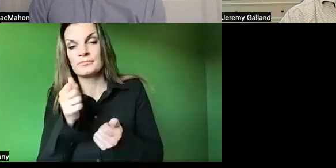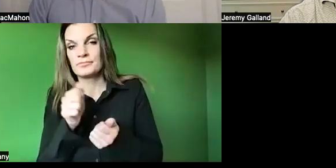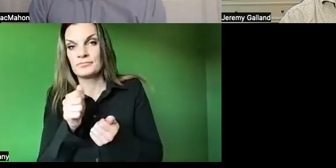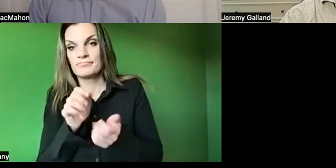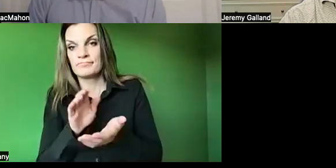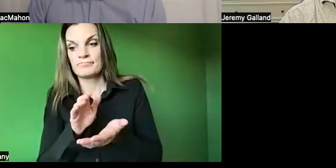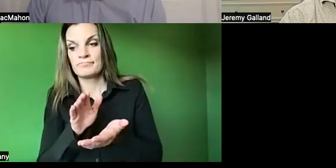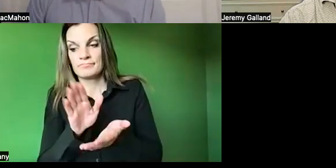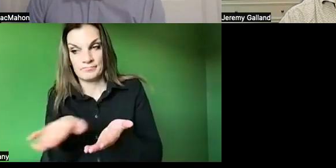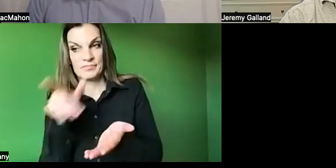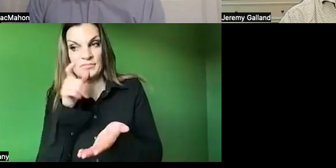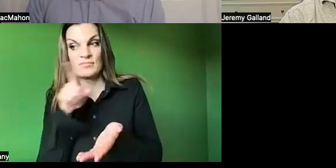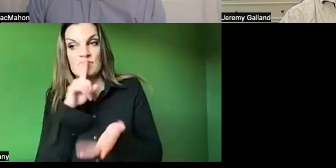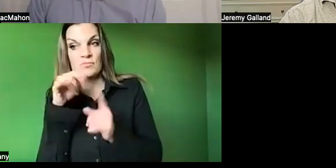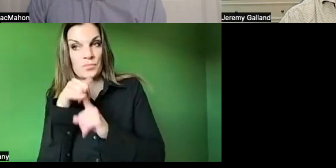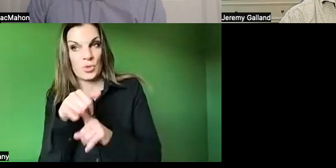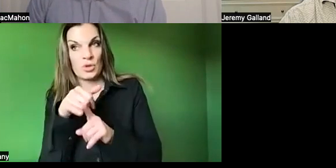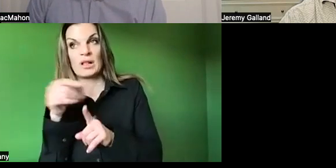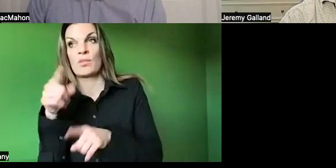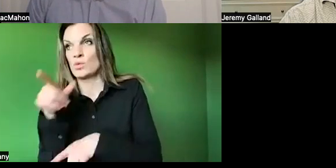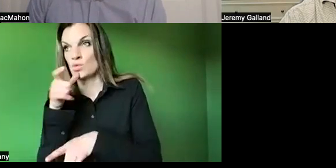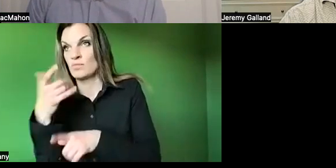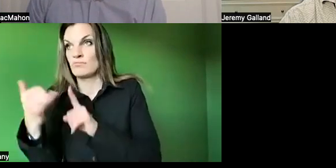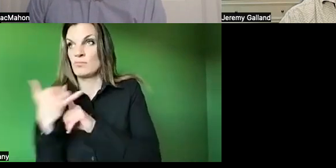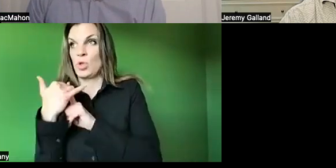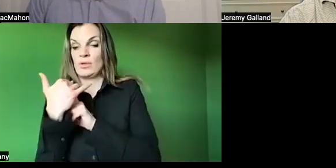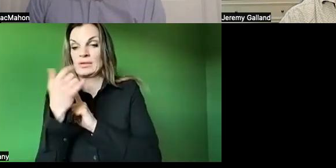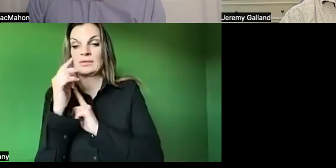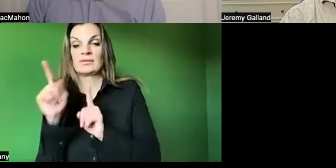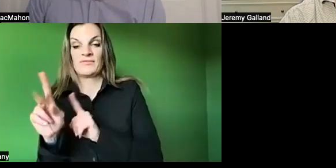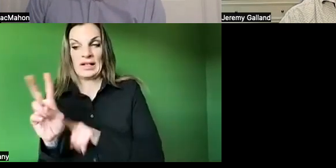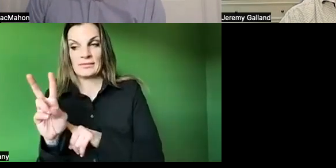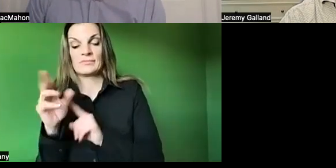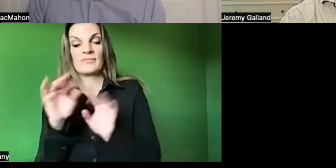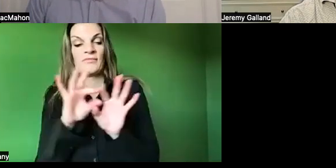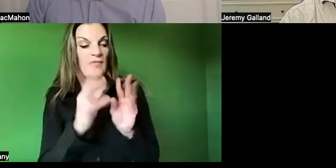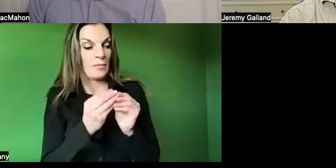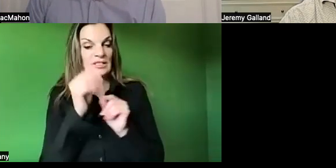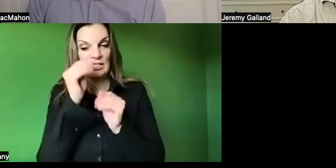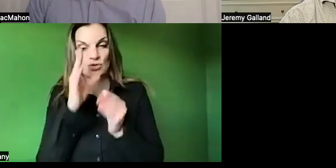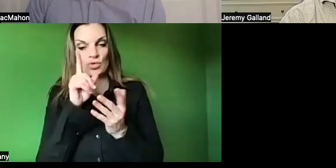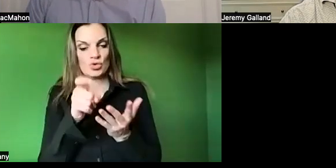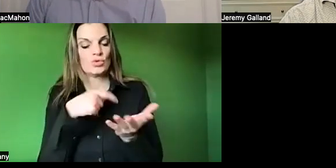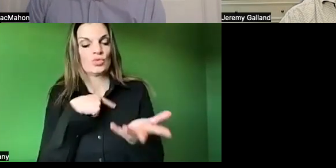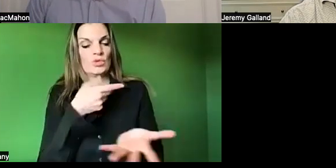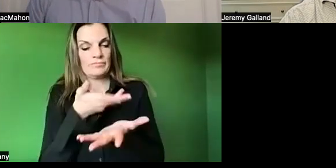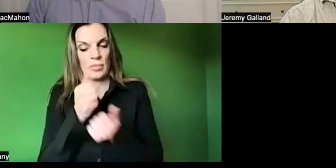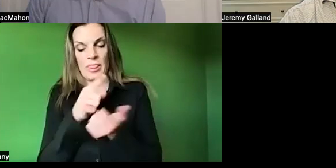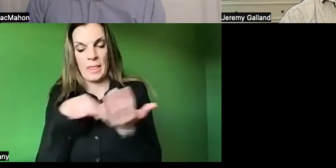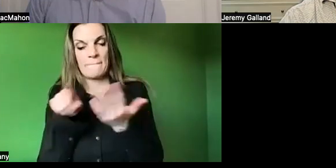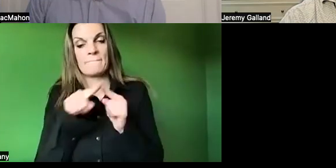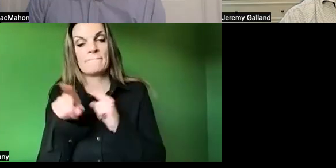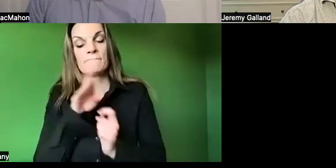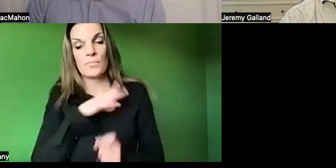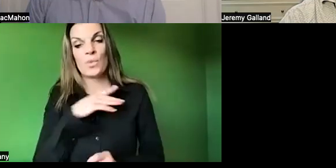doing the bullying, the kids who are being bullied, the families, the teachers. It should be everywhere. But the board has to,